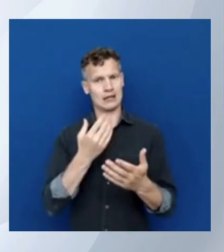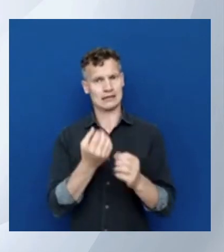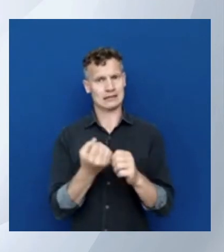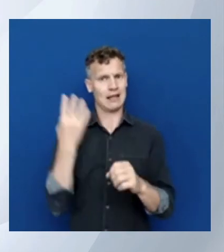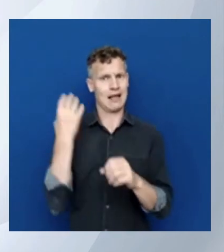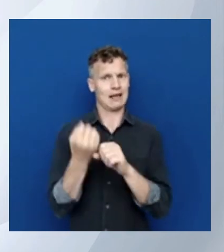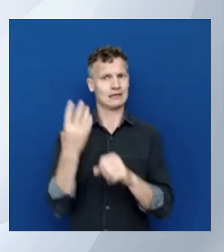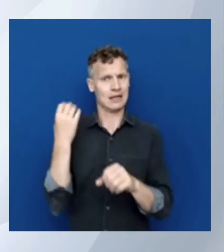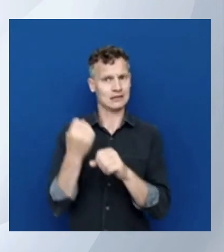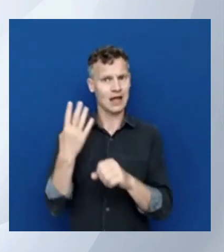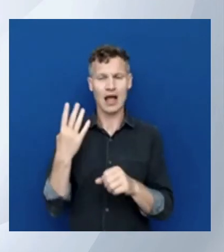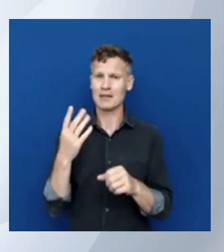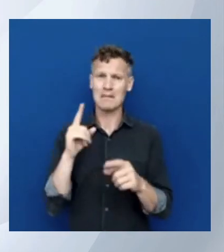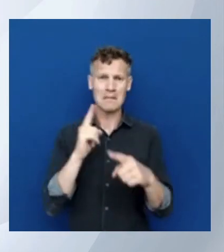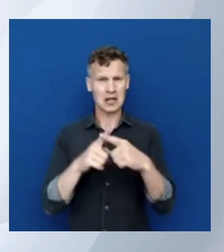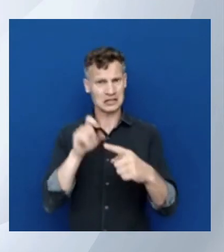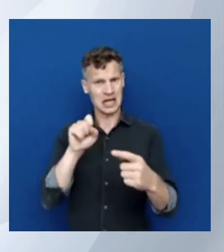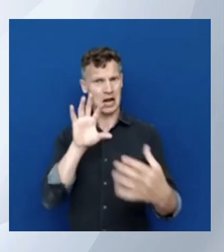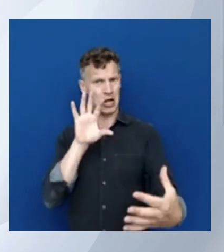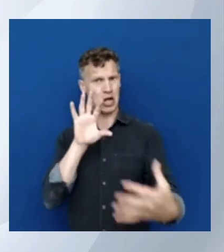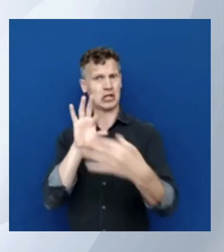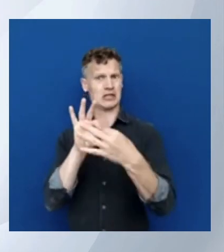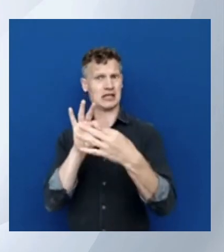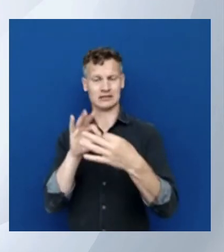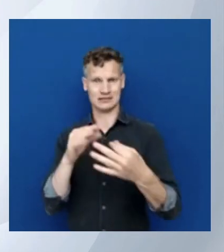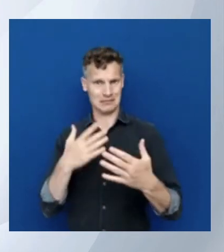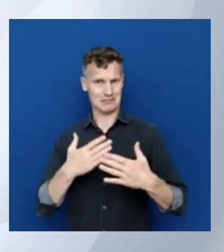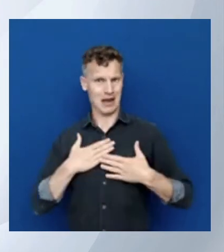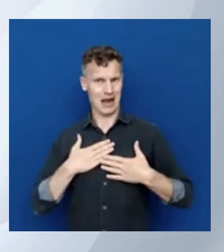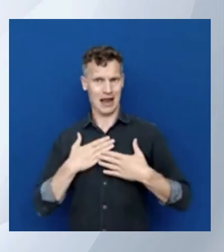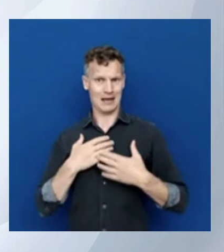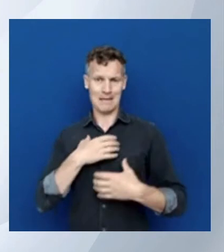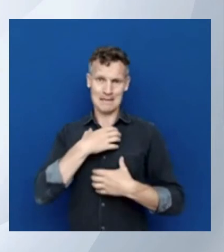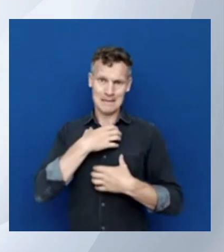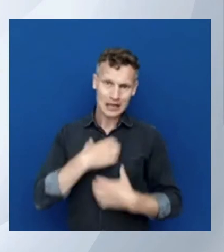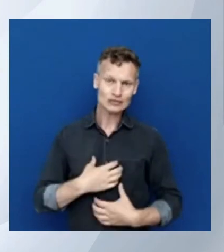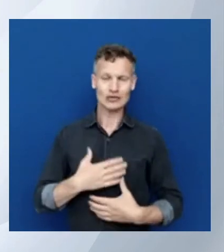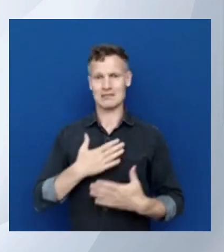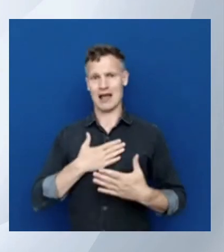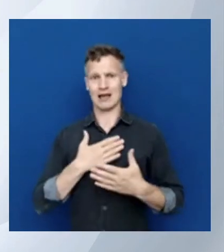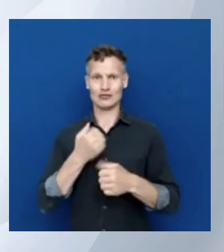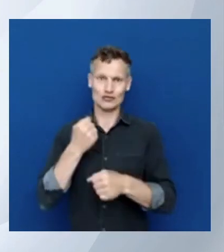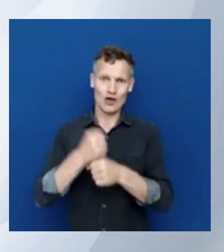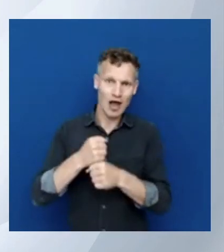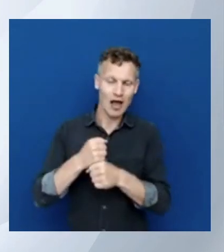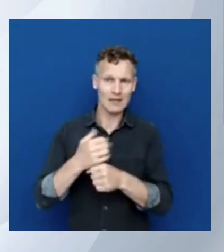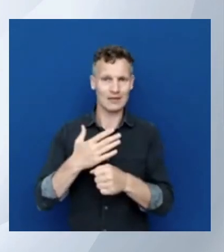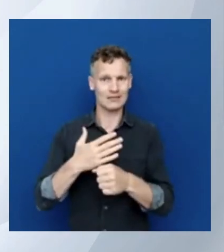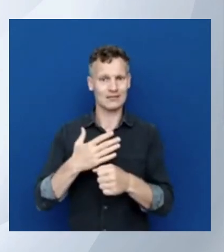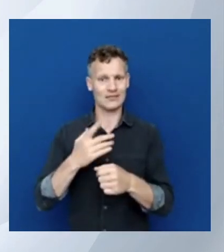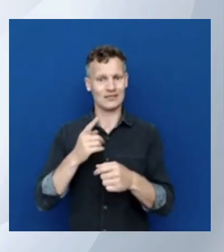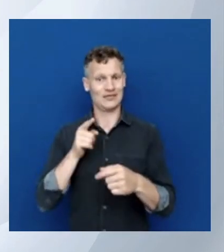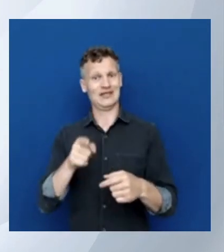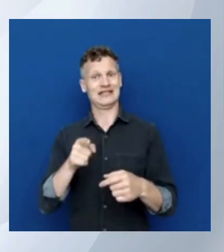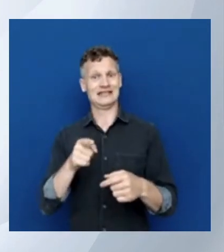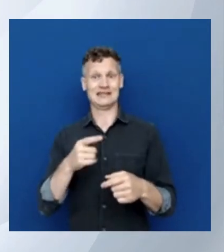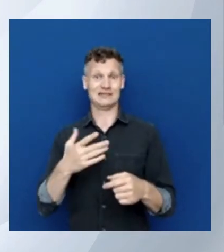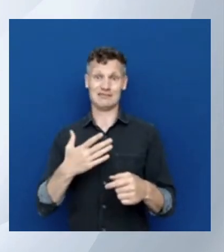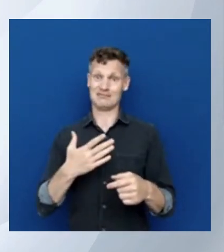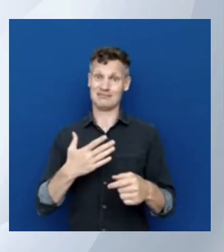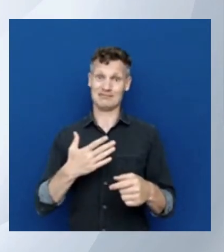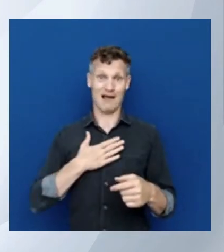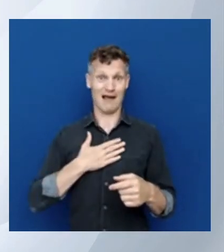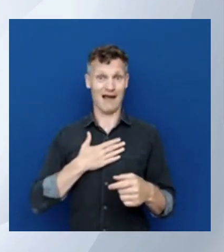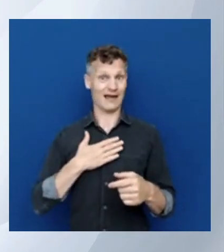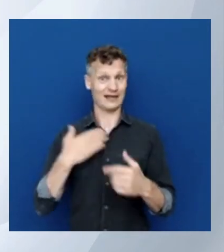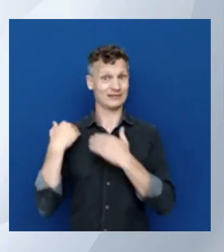reach out to me. This is not only my job, my passion, my purpose, but this is my ikigai. This is my attempt to make